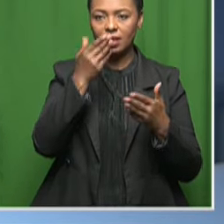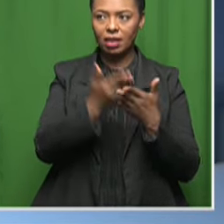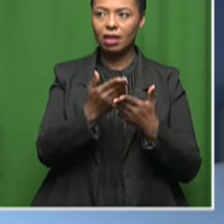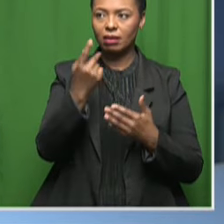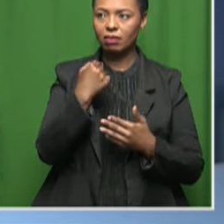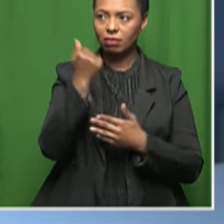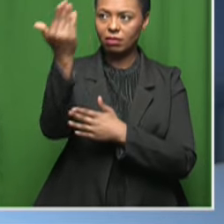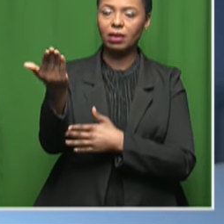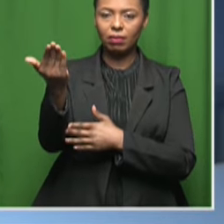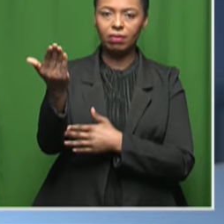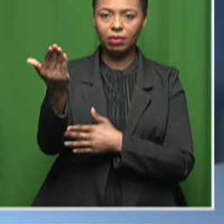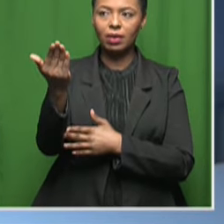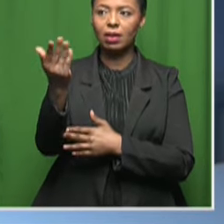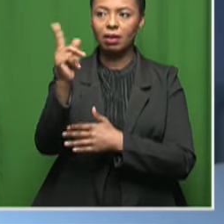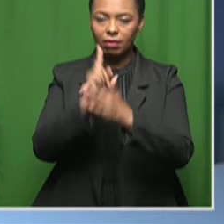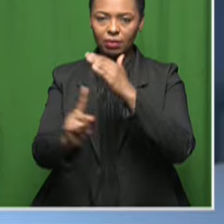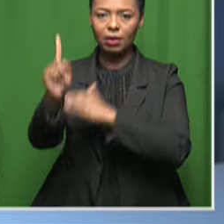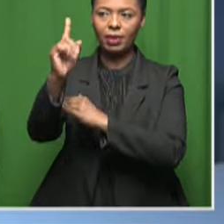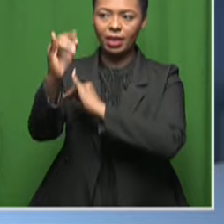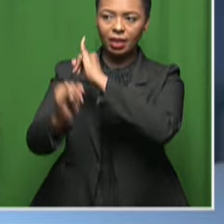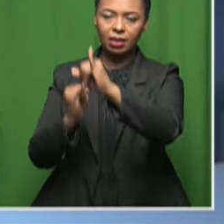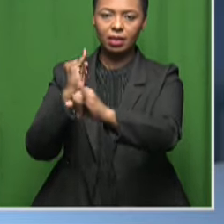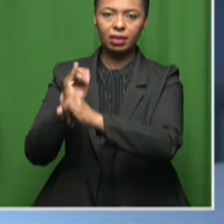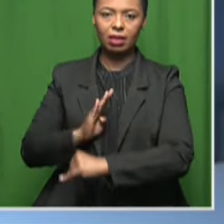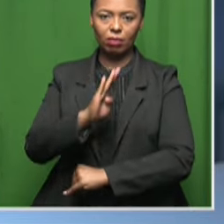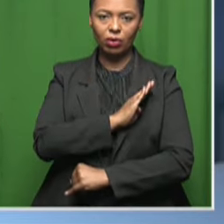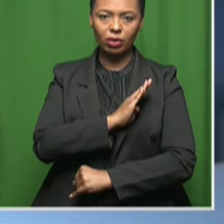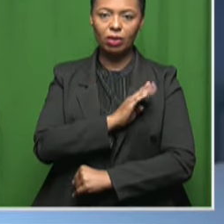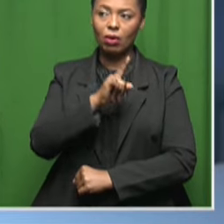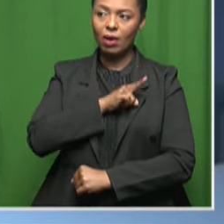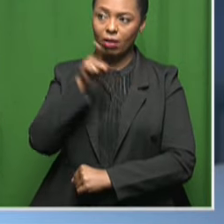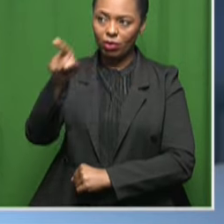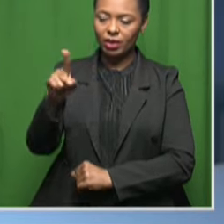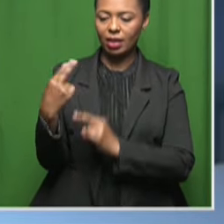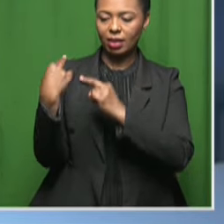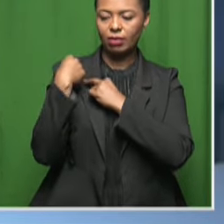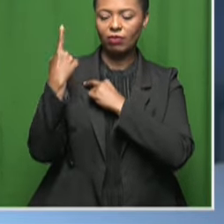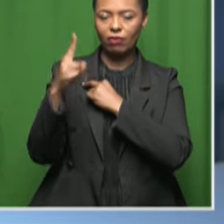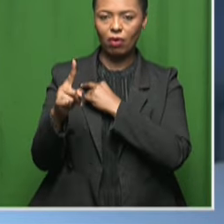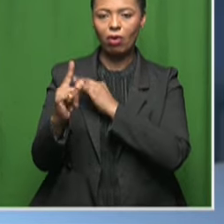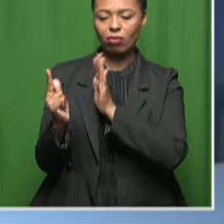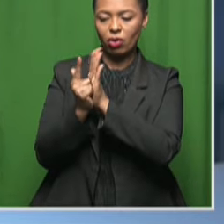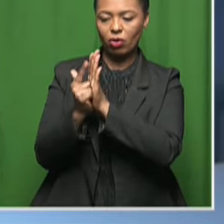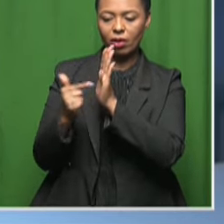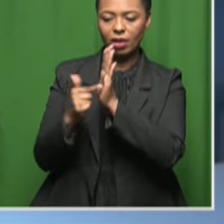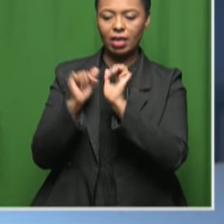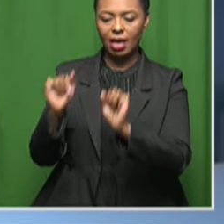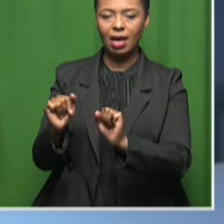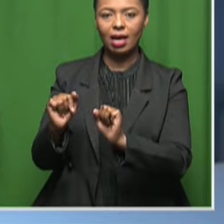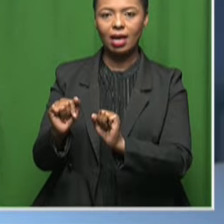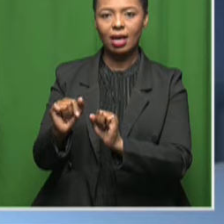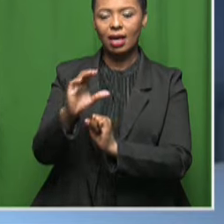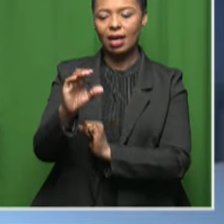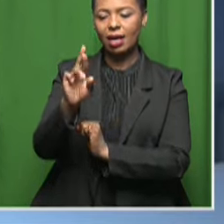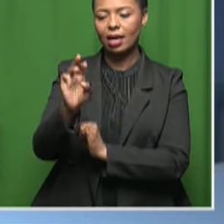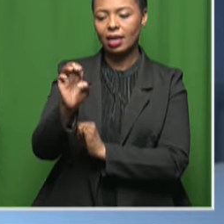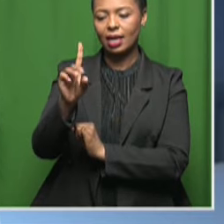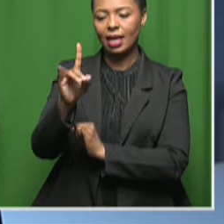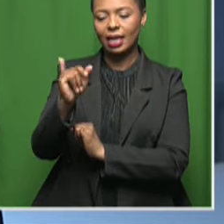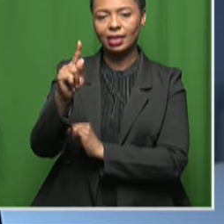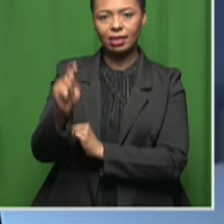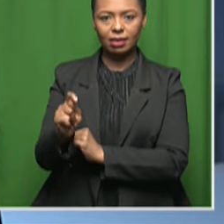to a body, international body, that is responsible for regulating the credit rating agencies and say,